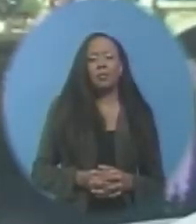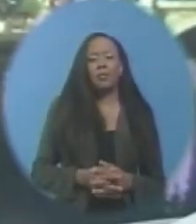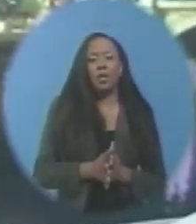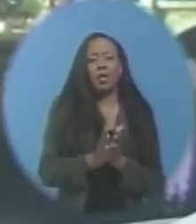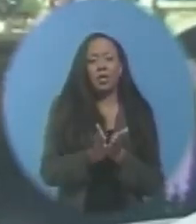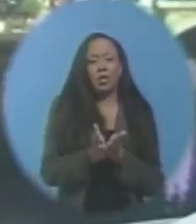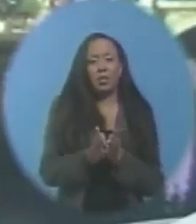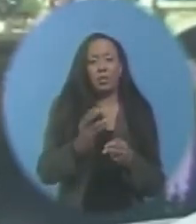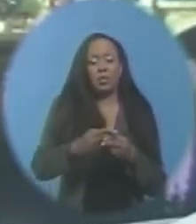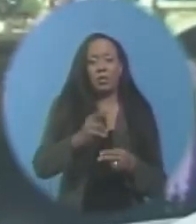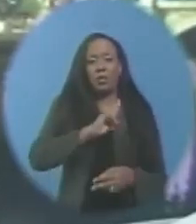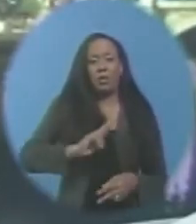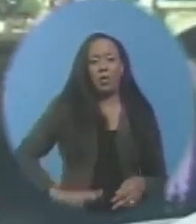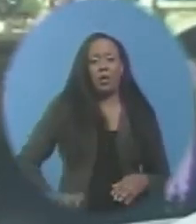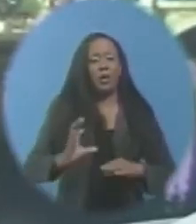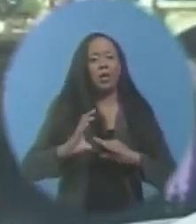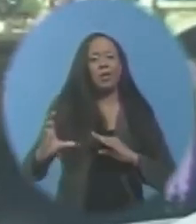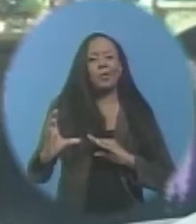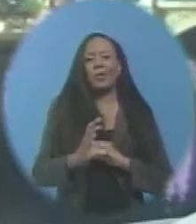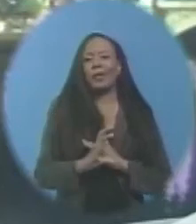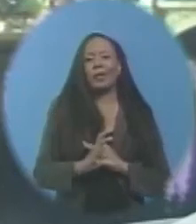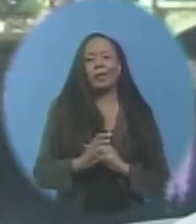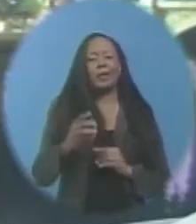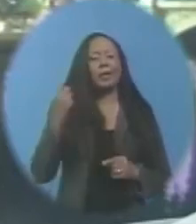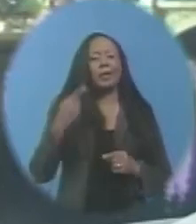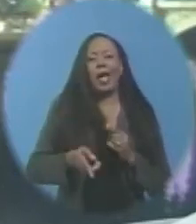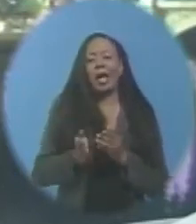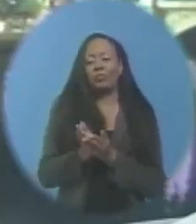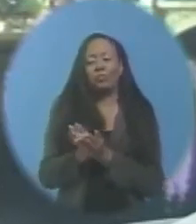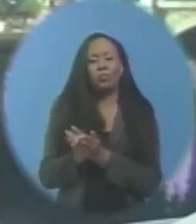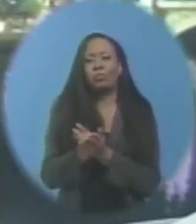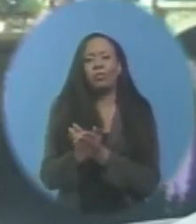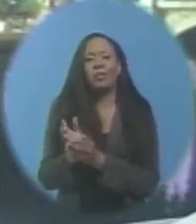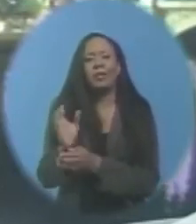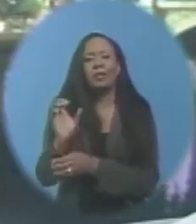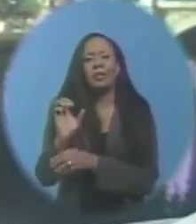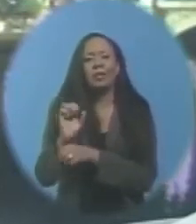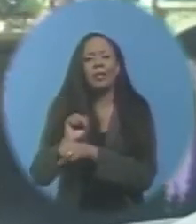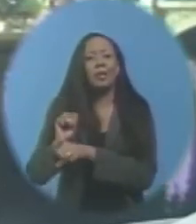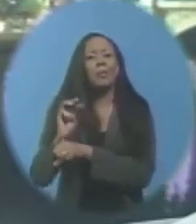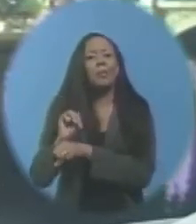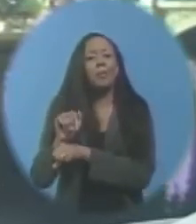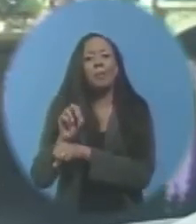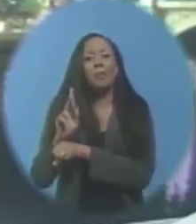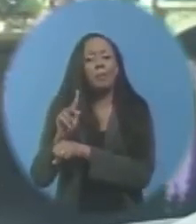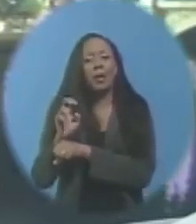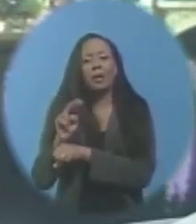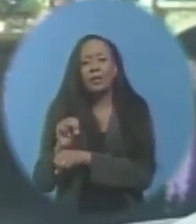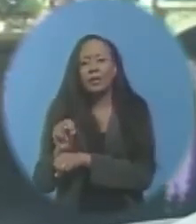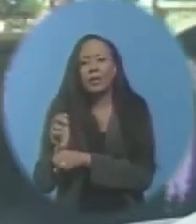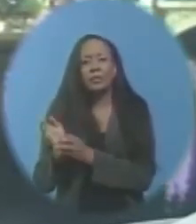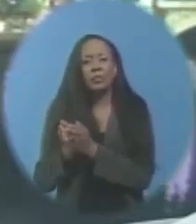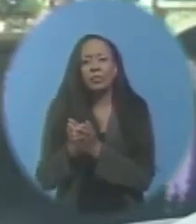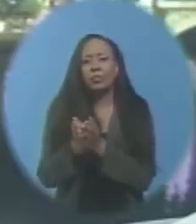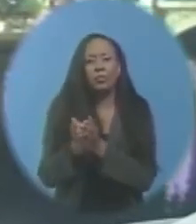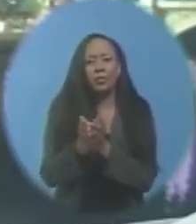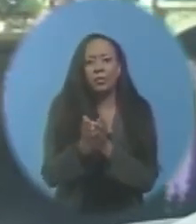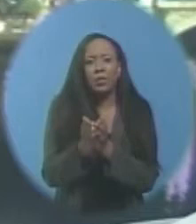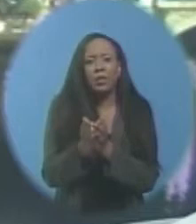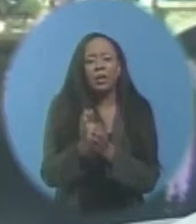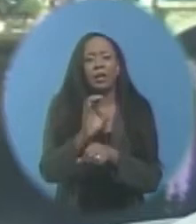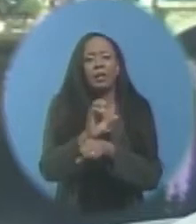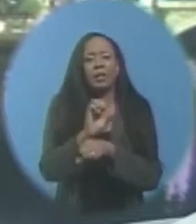Royal Caribbean says its ships will not be able to visit St. Martin nor St. Thomas in the U.S. Virgin Islands and Key West for some